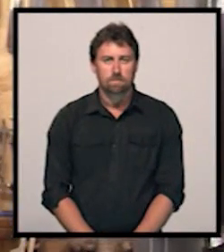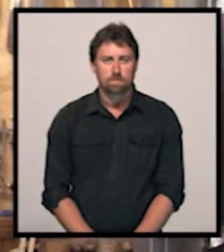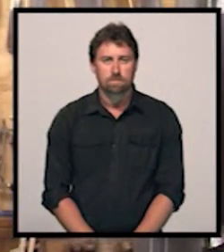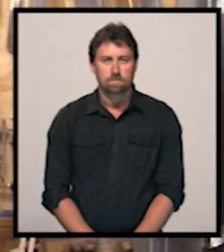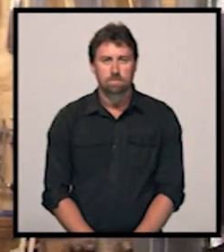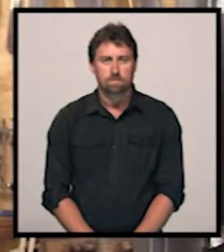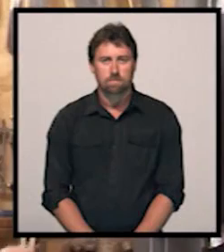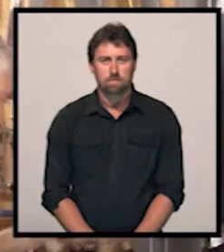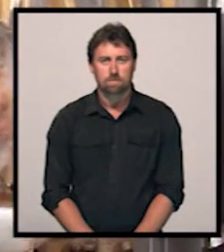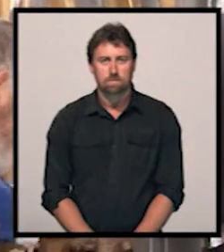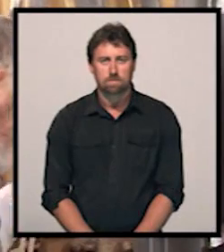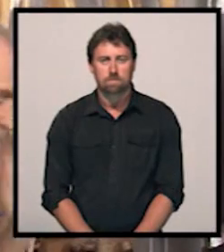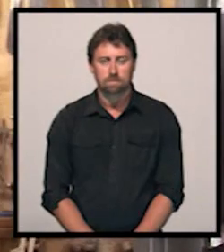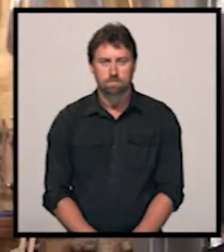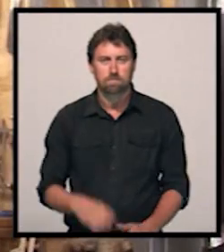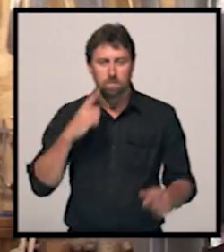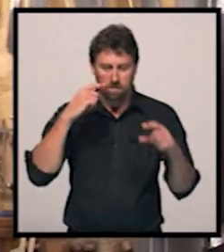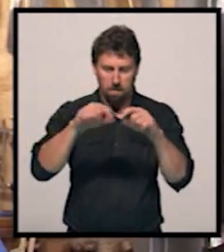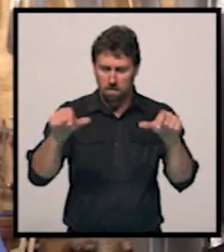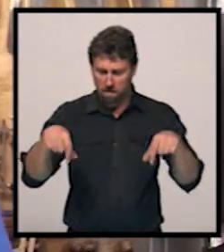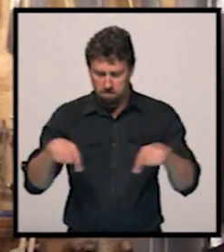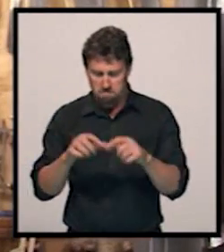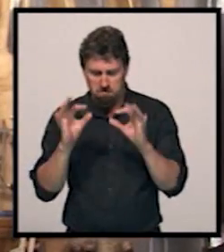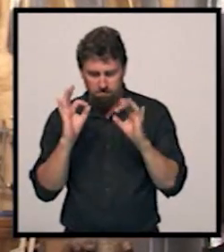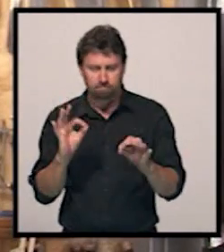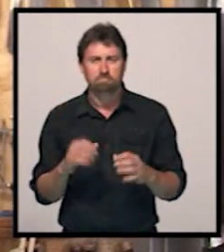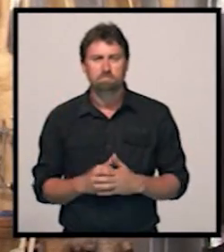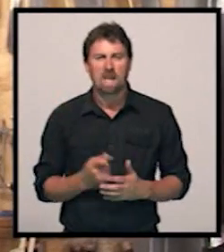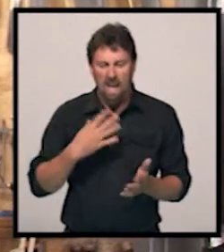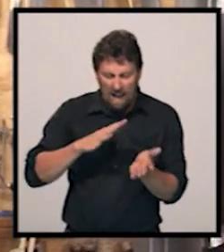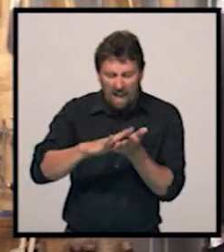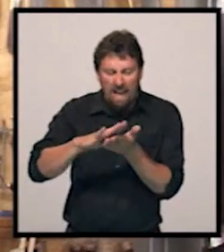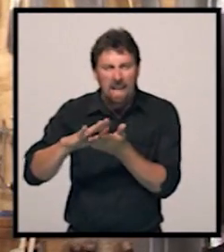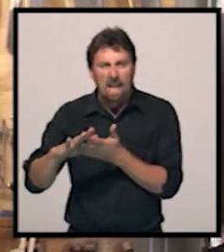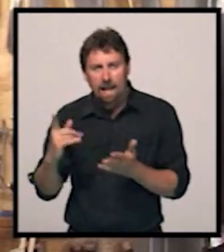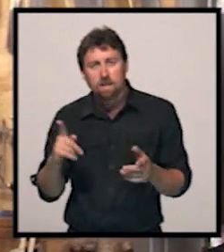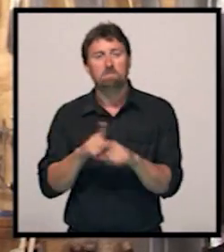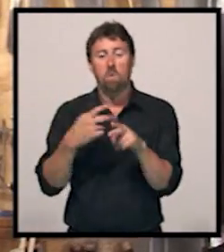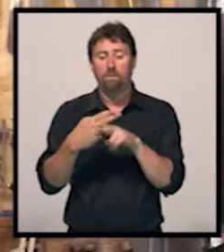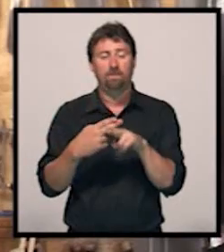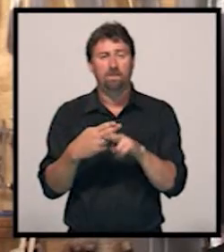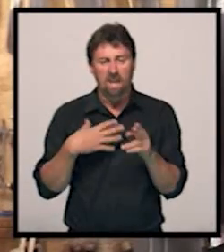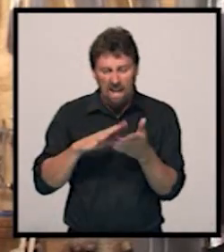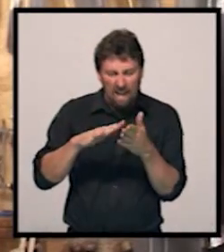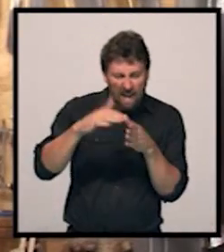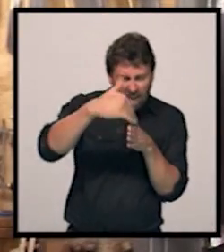And we have nice solid edges. Now to clean them up, again, sharp knife, get rid of that, don't need